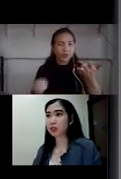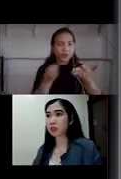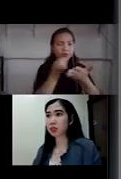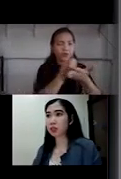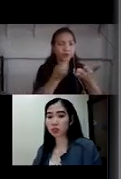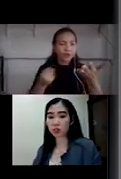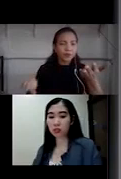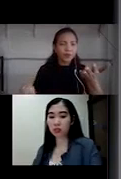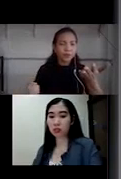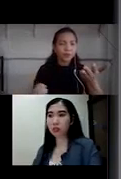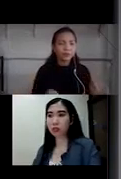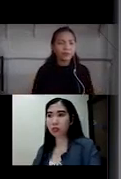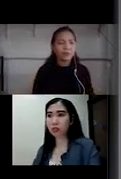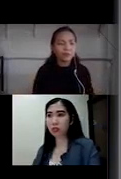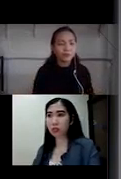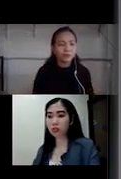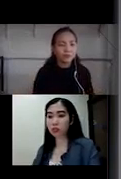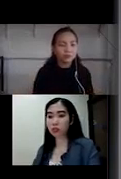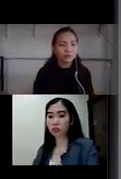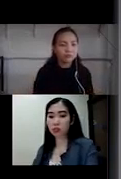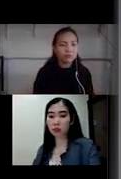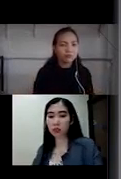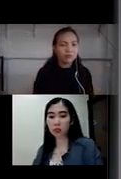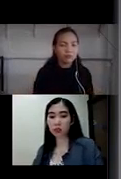I will make it 2,000.